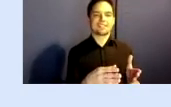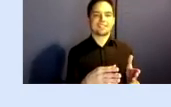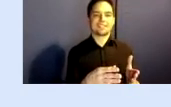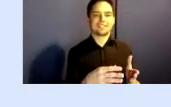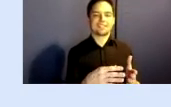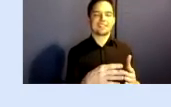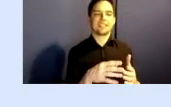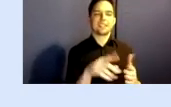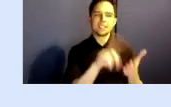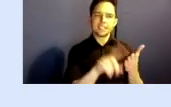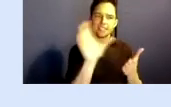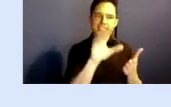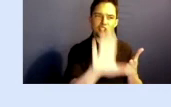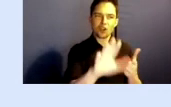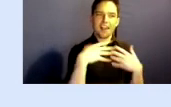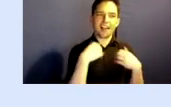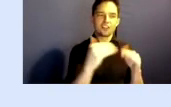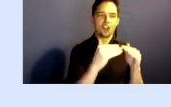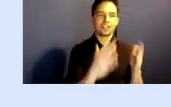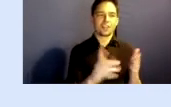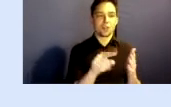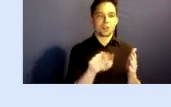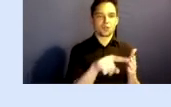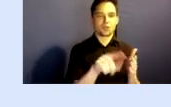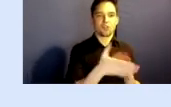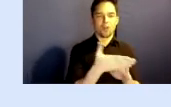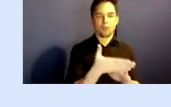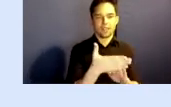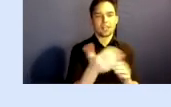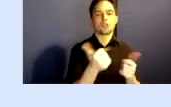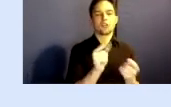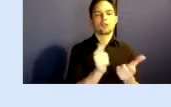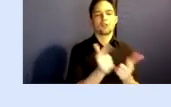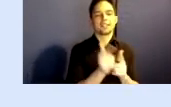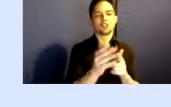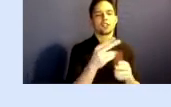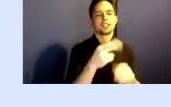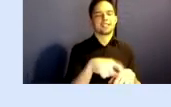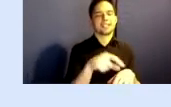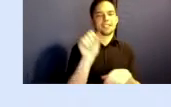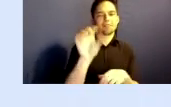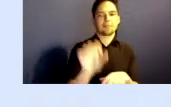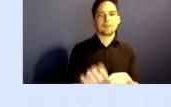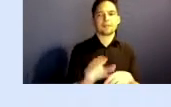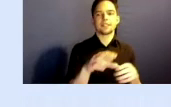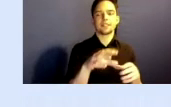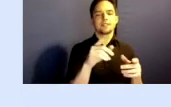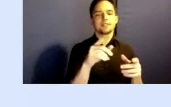colleagues in countries where you operate and try to translate your needs and your ask into a language that